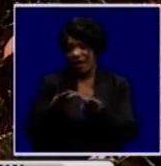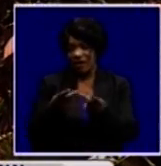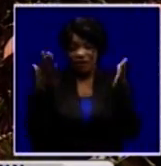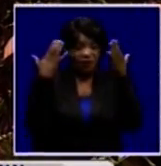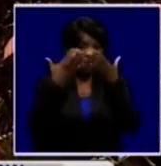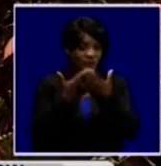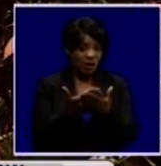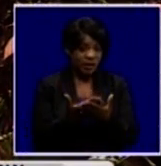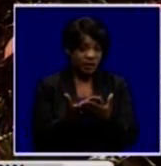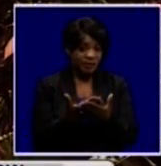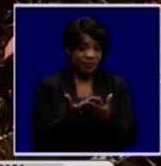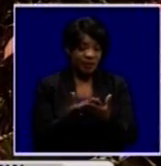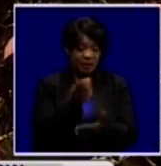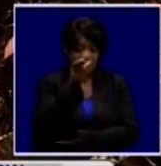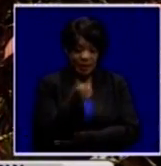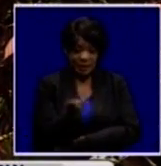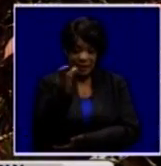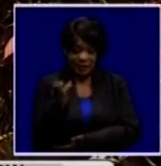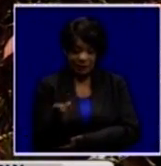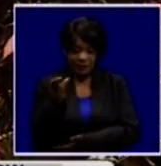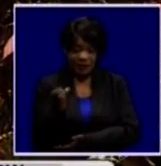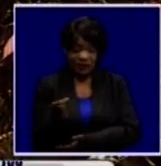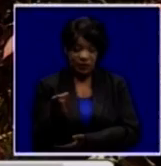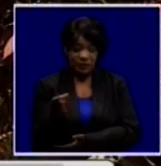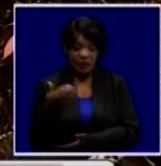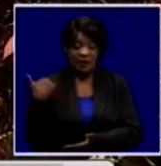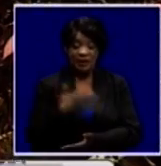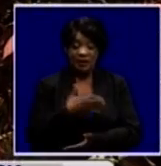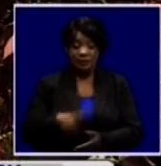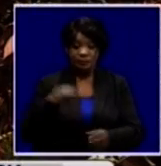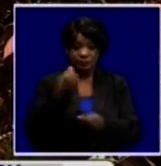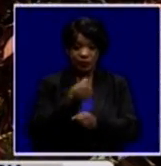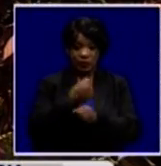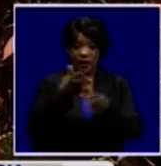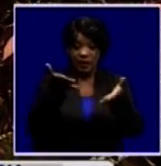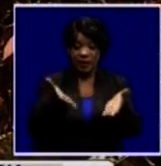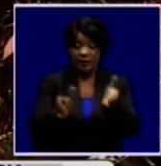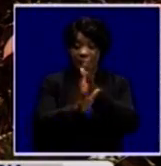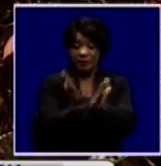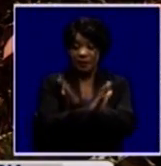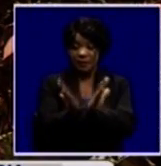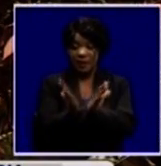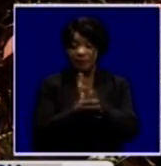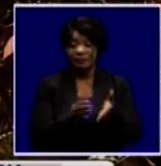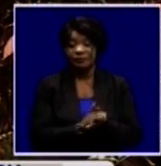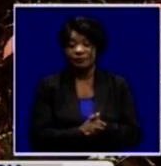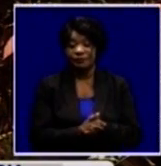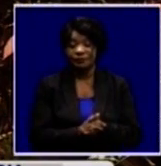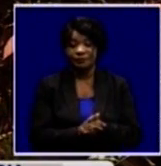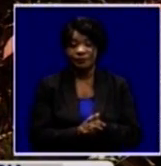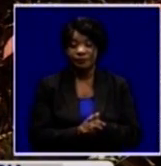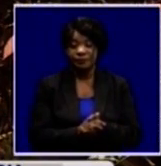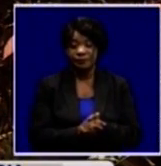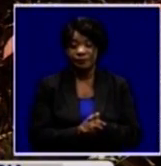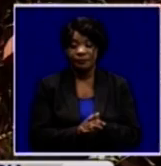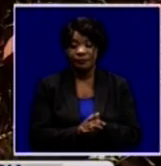the individual Chinese operating in Zambia, there are adequate labor laws in Zambia.